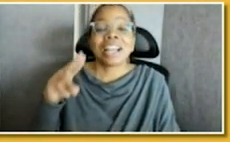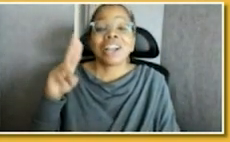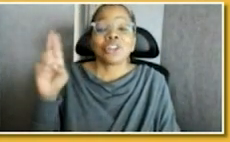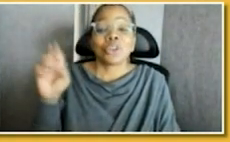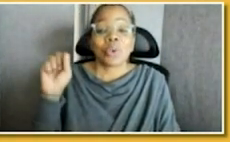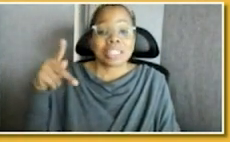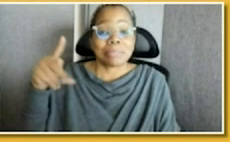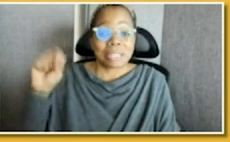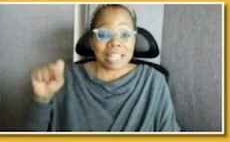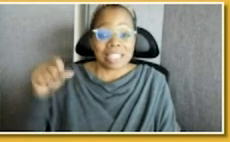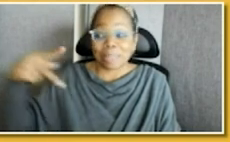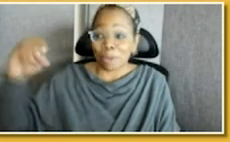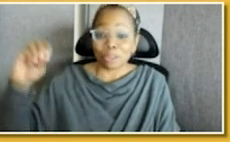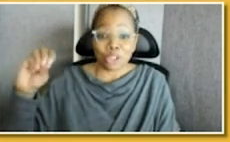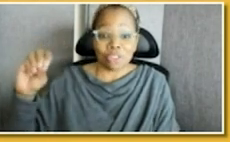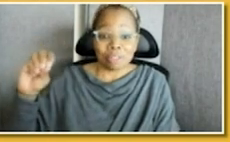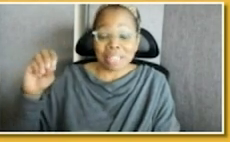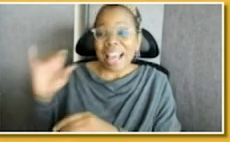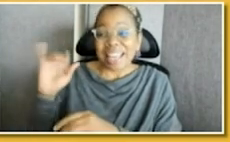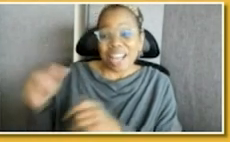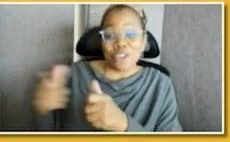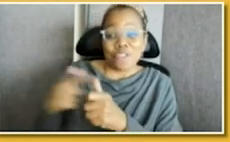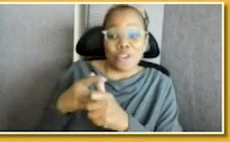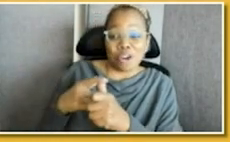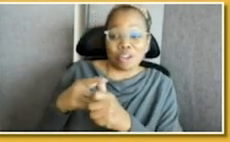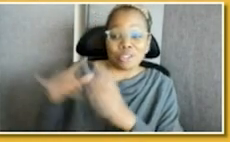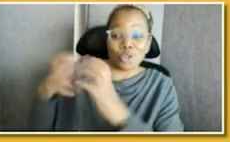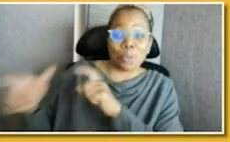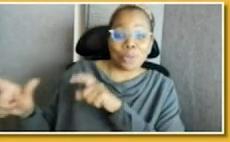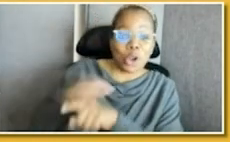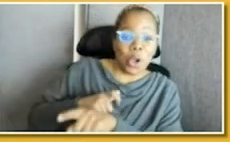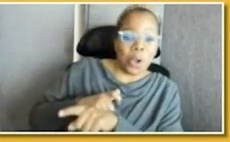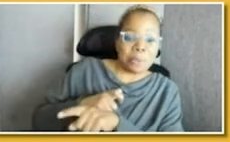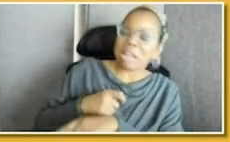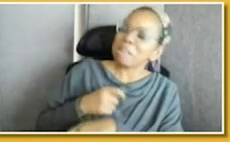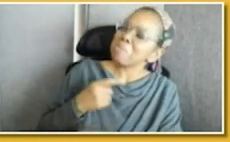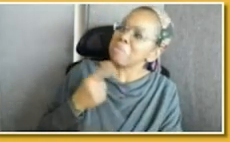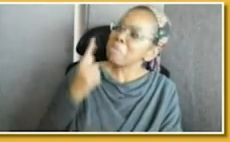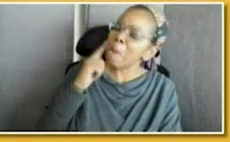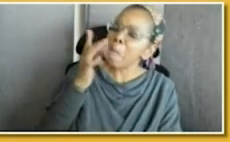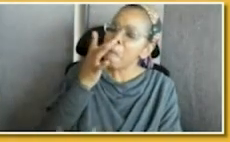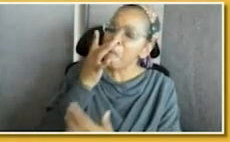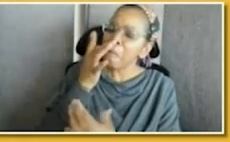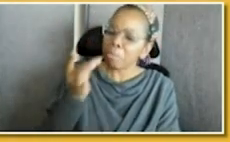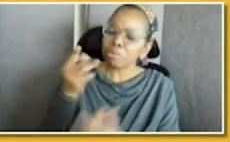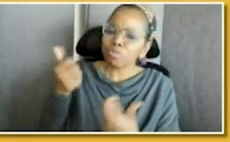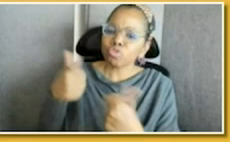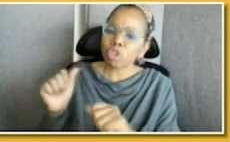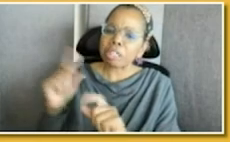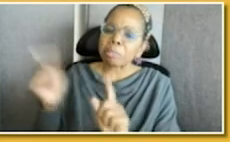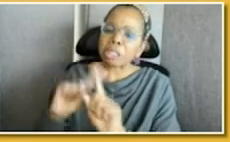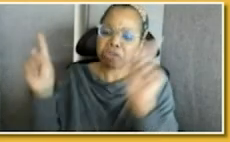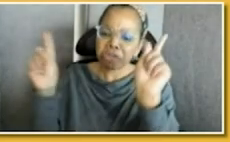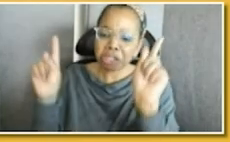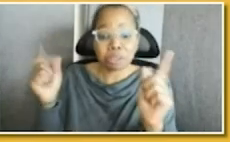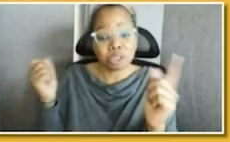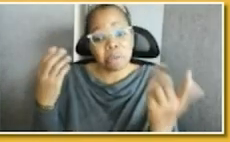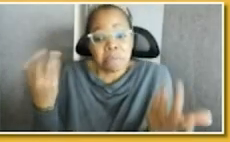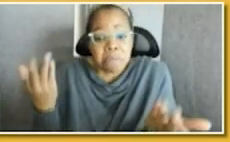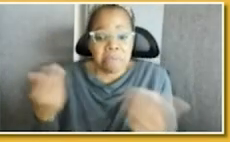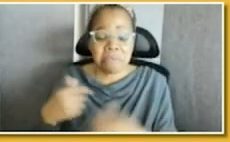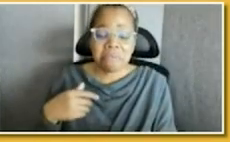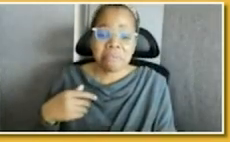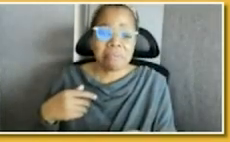me. So I said, that'd be interesting. I'd like to try something different. So next thing you know, I got